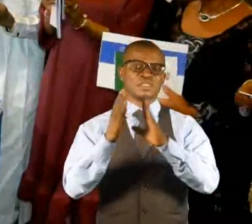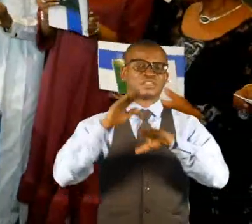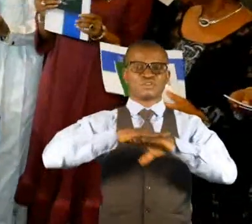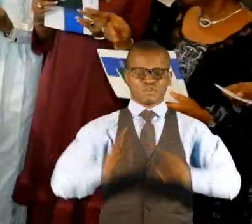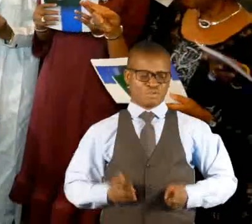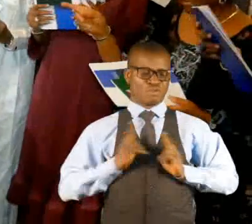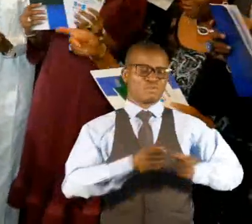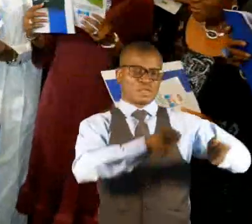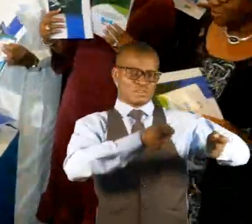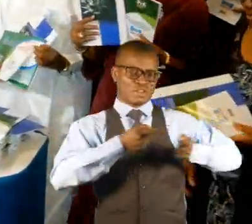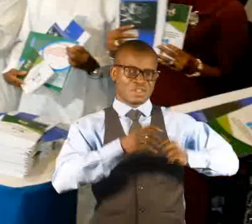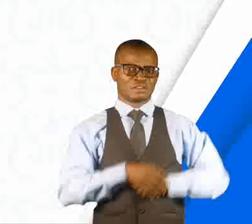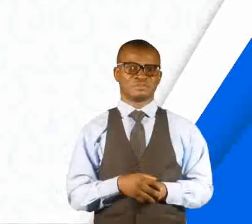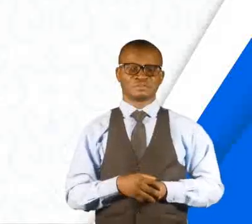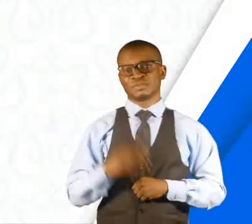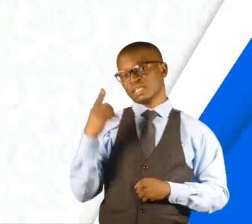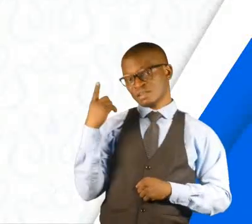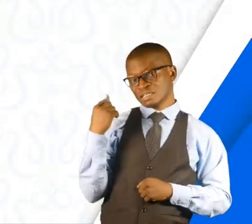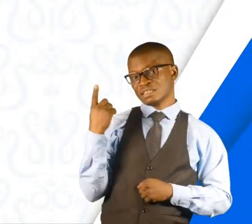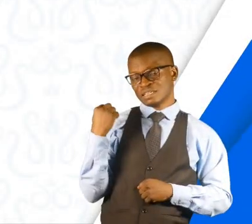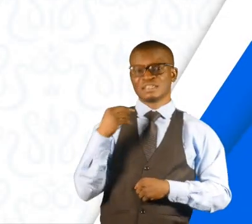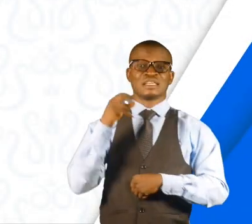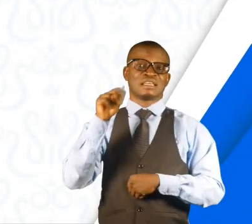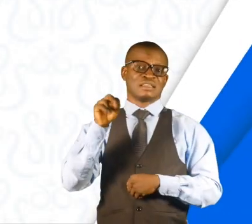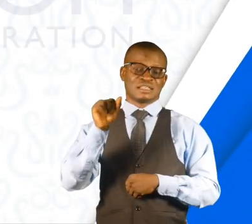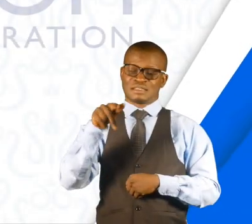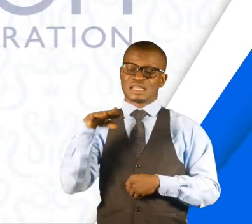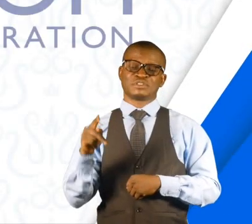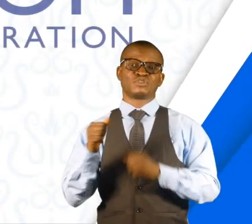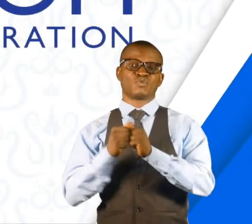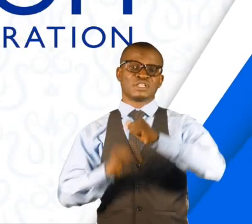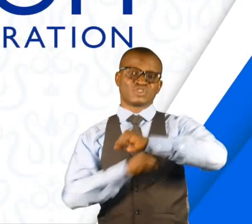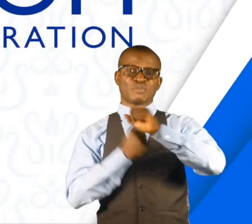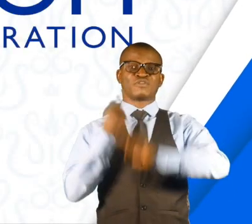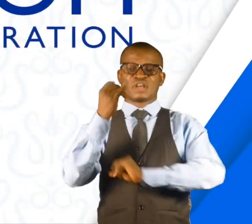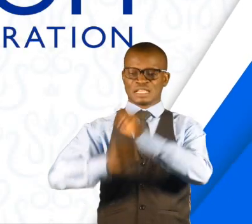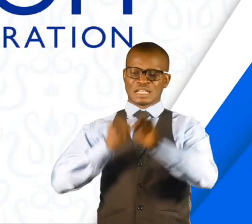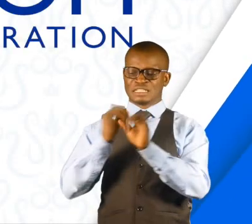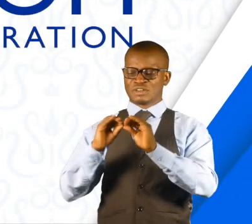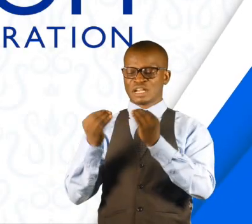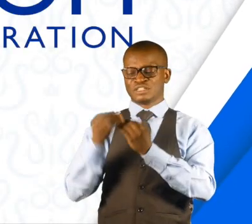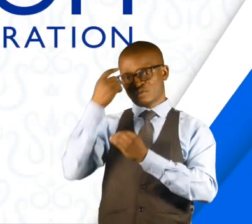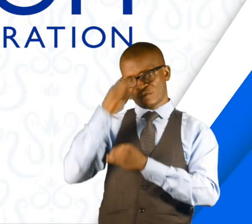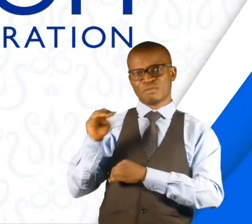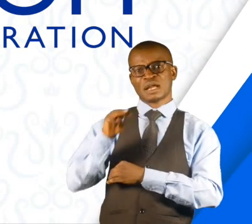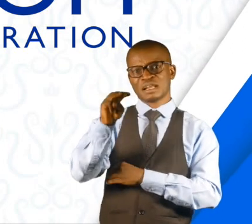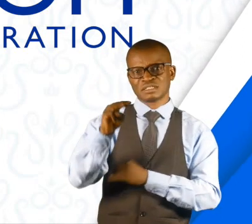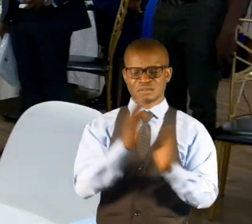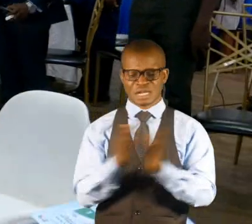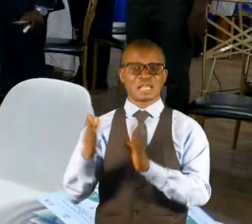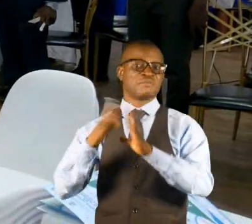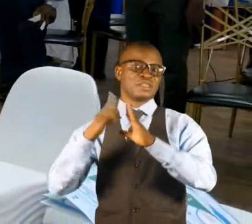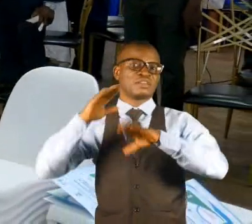Forum on Human Trafficking. Just recently, NAPTIP, with support from the International Organization for